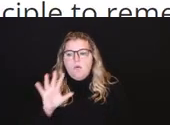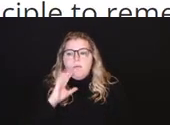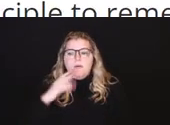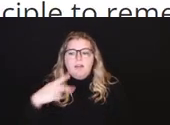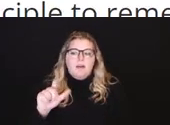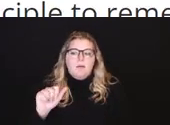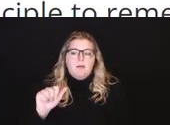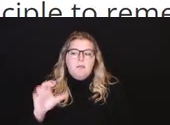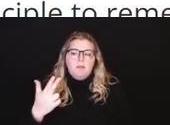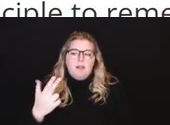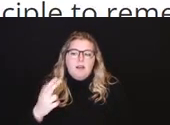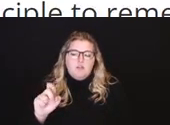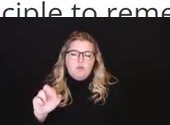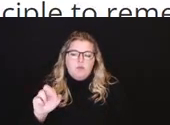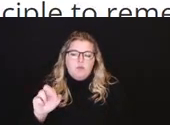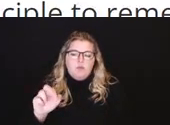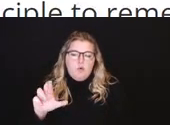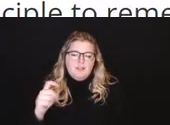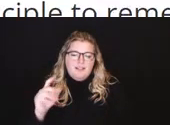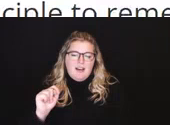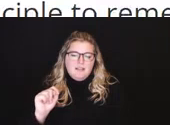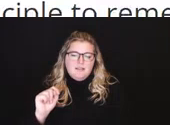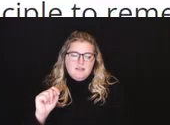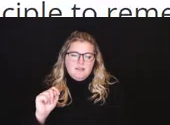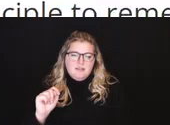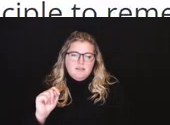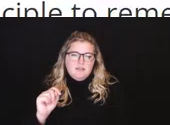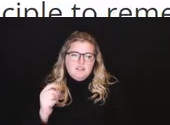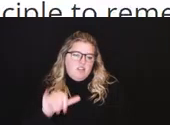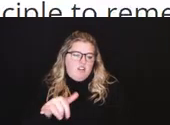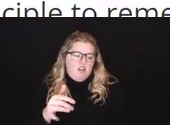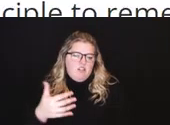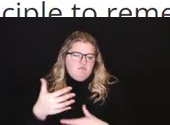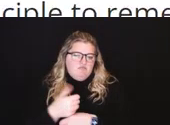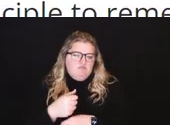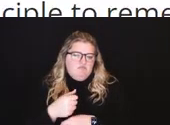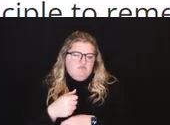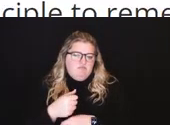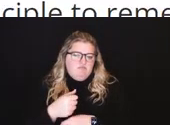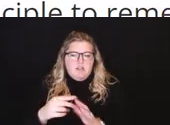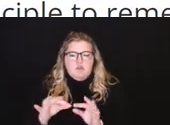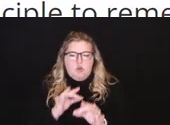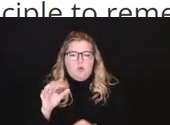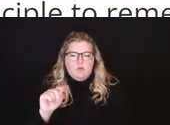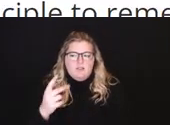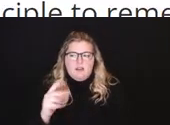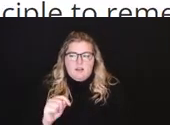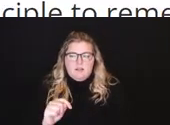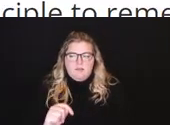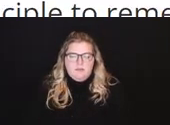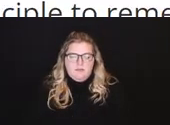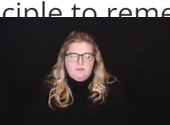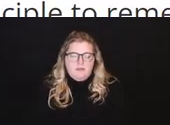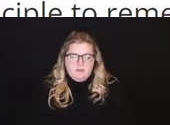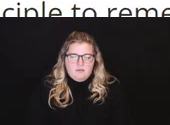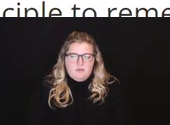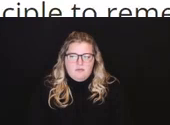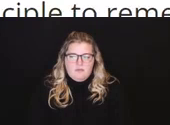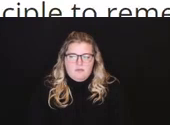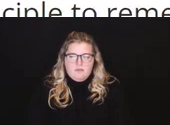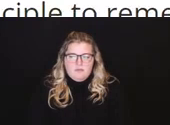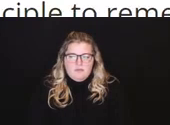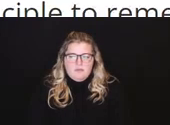like first name in there, yes. So there you go. Perfect. So that's a good question with placeholder text. And what I'm even